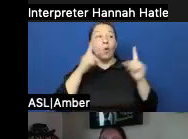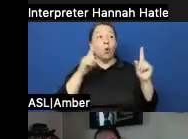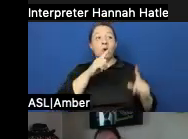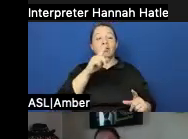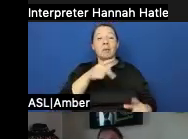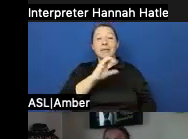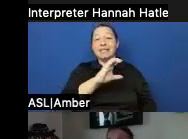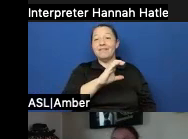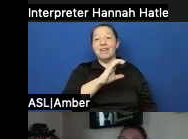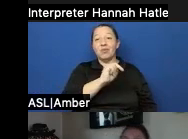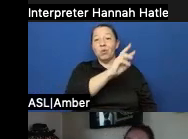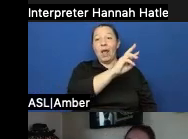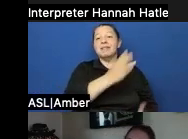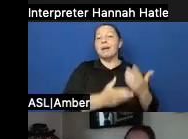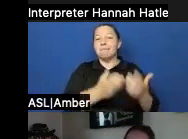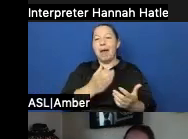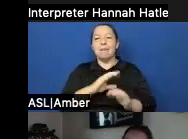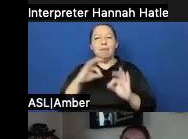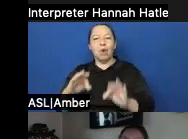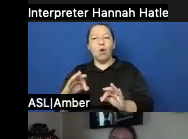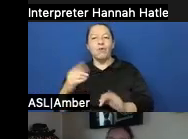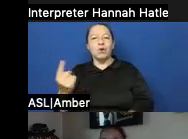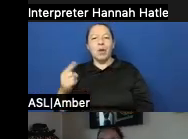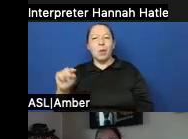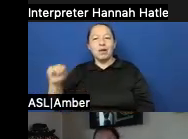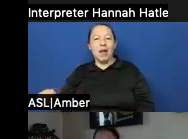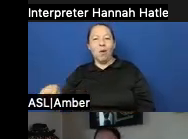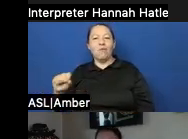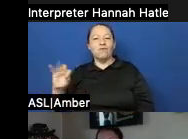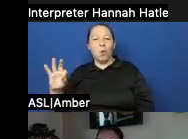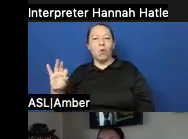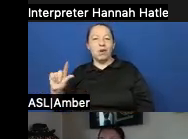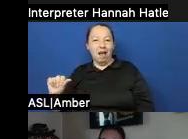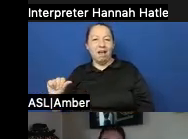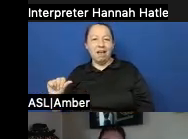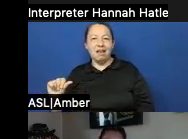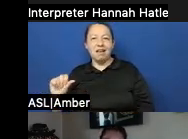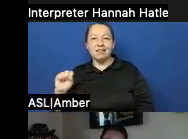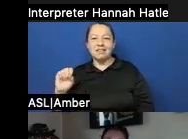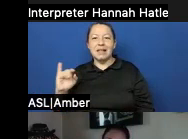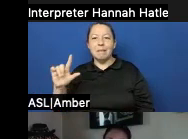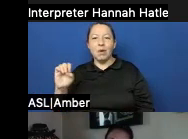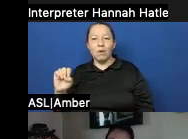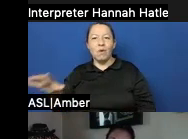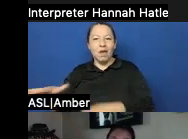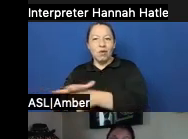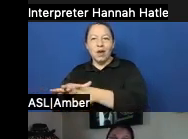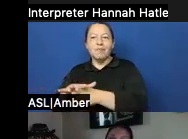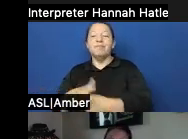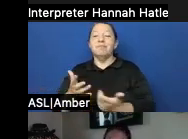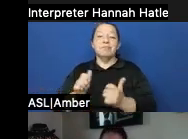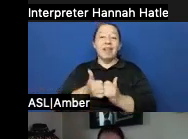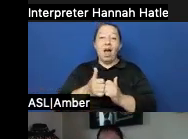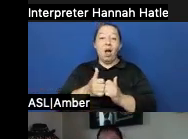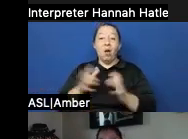the perfect thing for someone down in Seminole, Florida. So how are we doing outreach where we're coming together like today's training